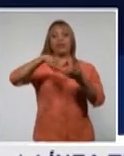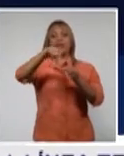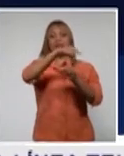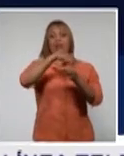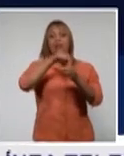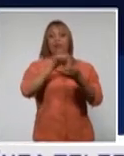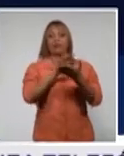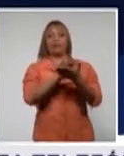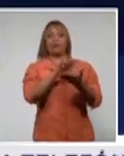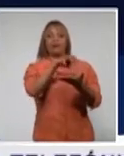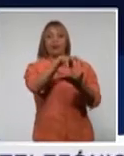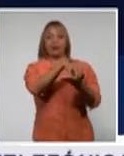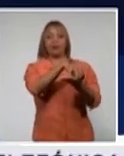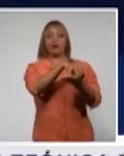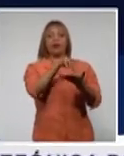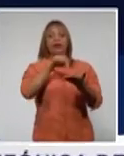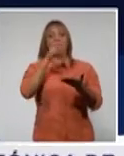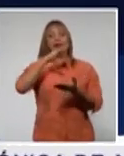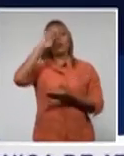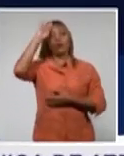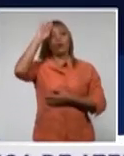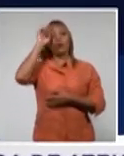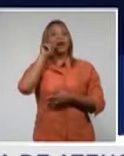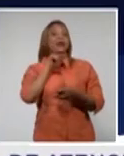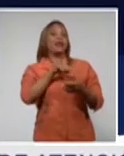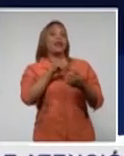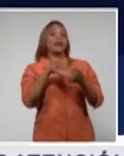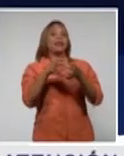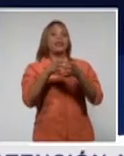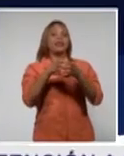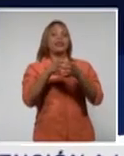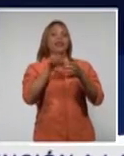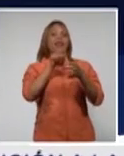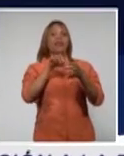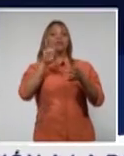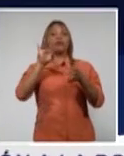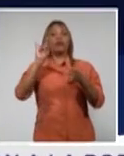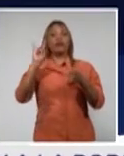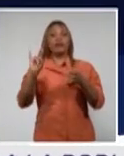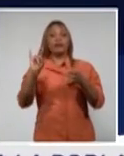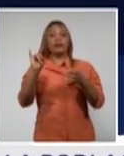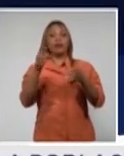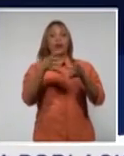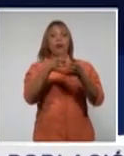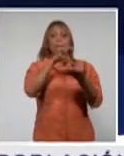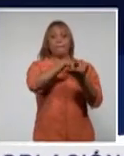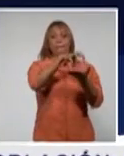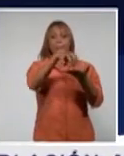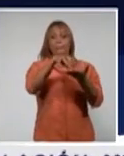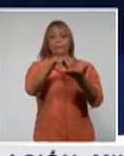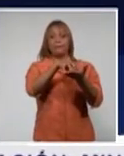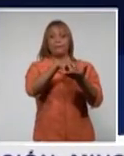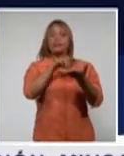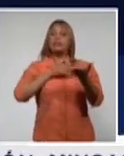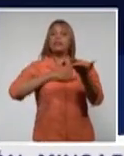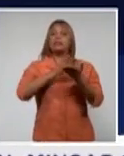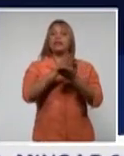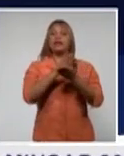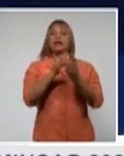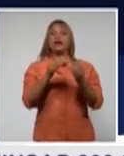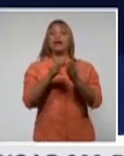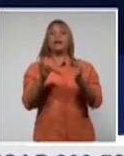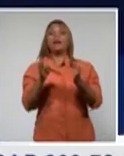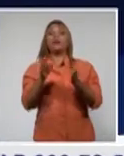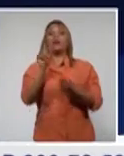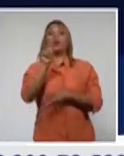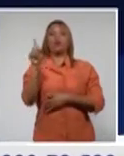occurred, of which 11 are open, ongoing events and are located